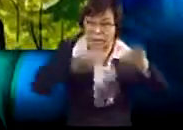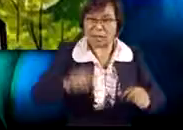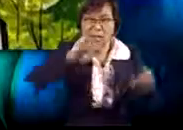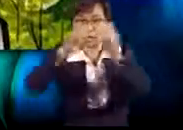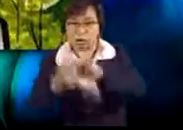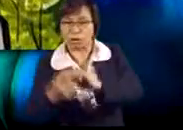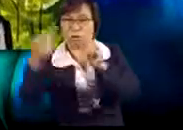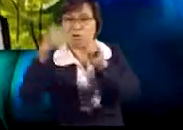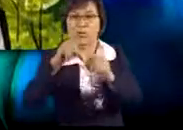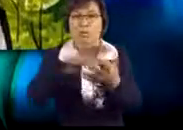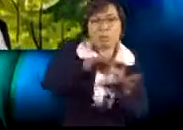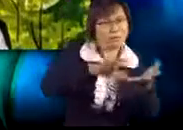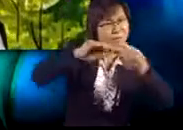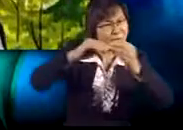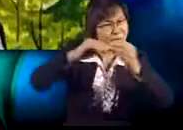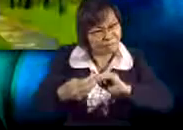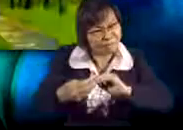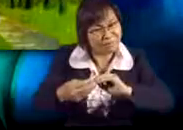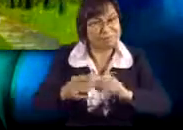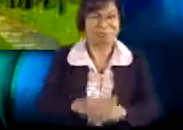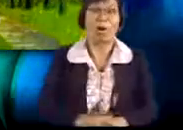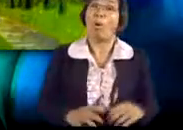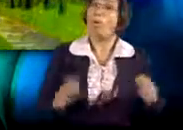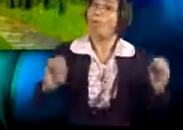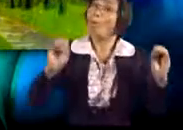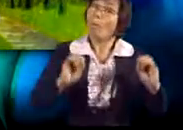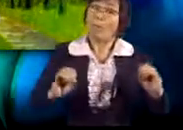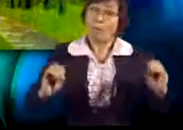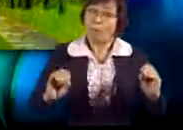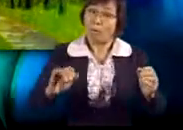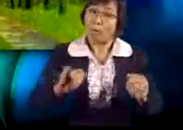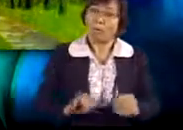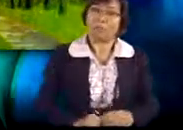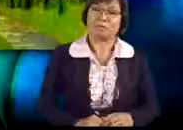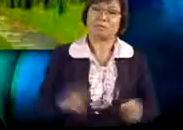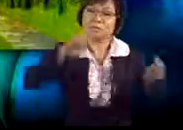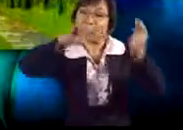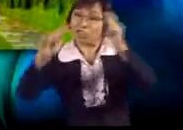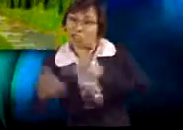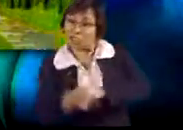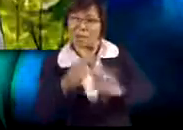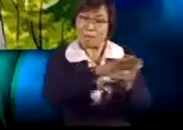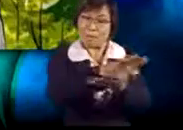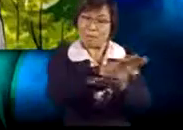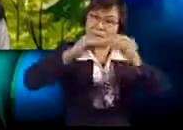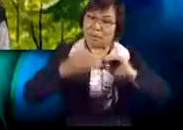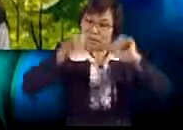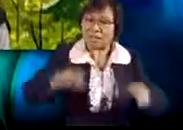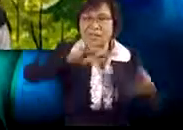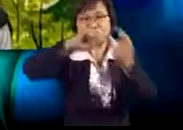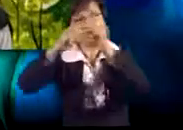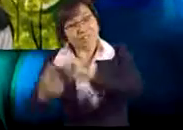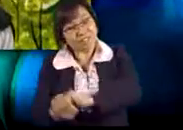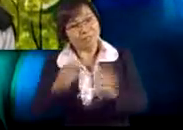be changed into a mixed number. Oh! And in reverse, a mixed number can actually